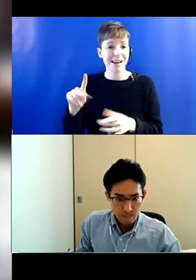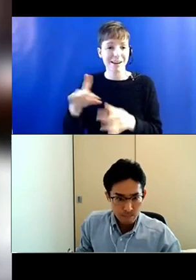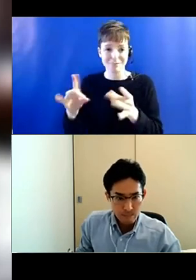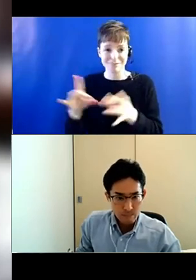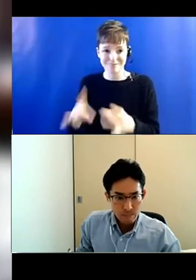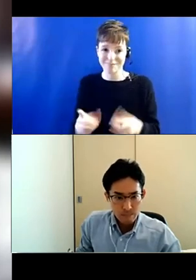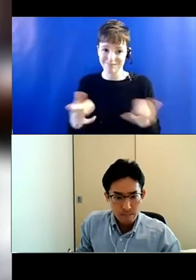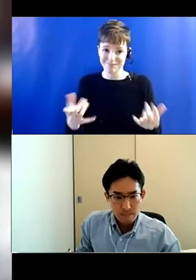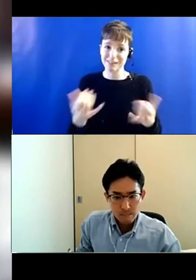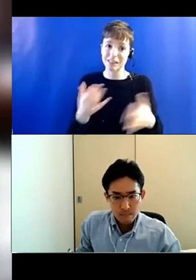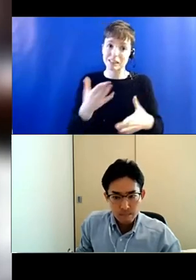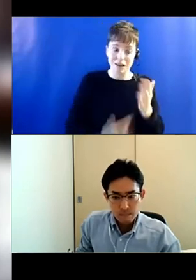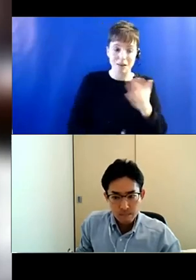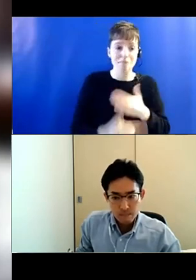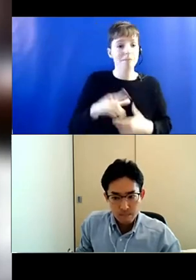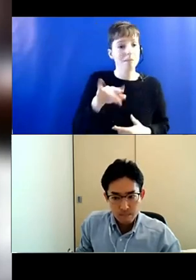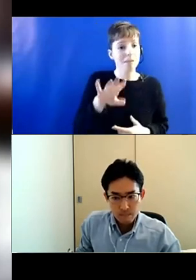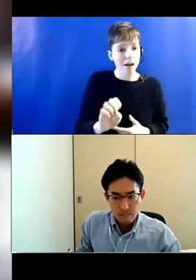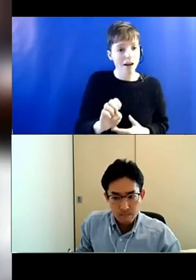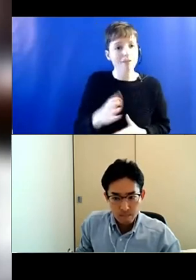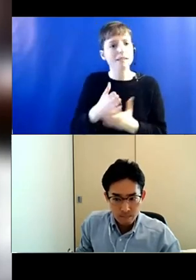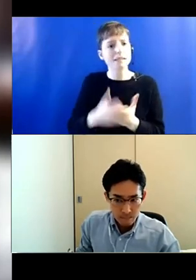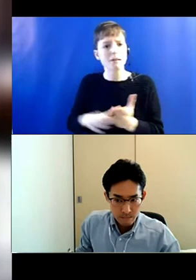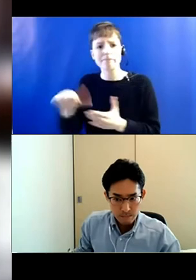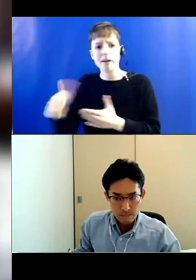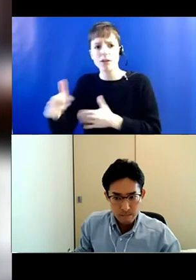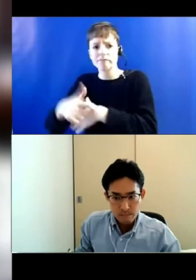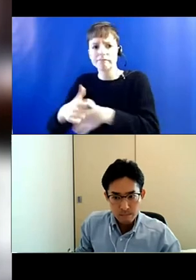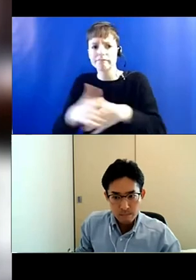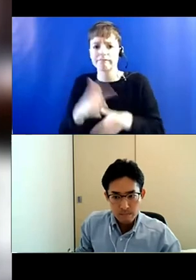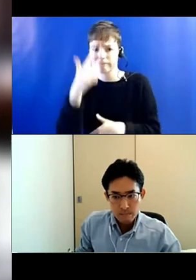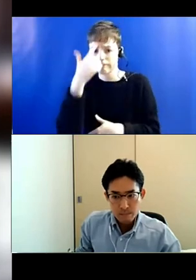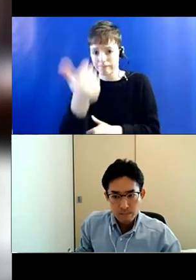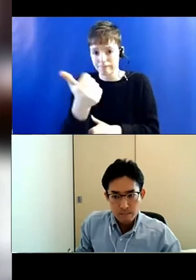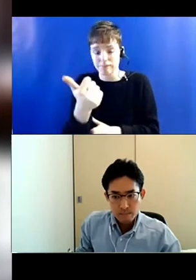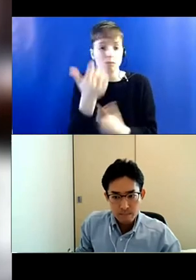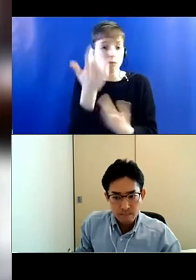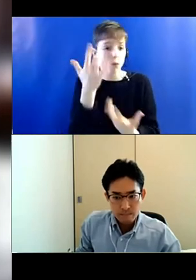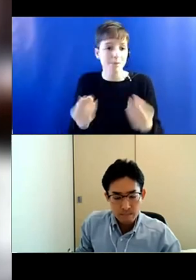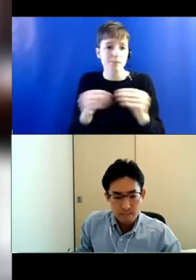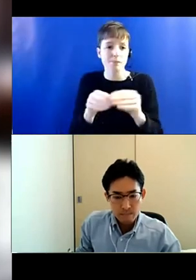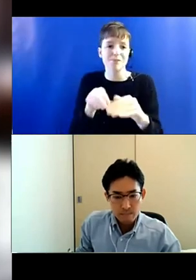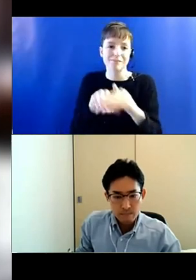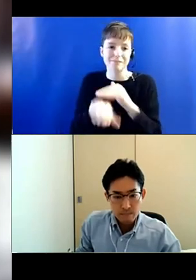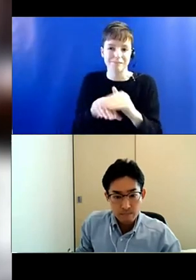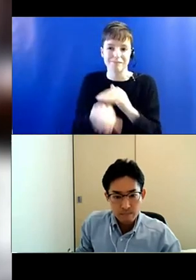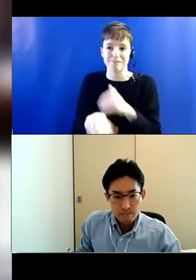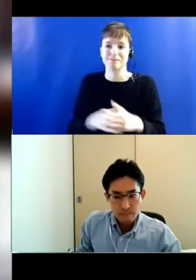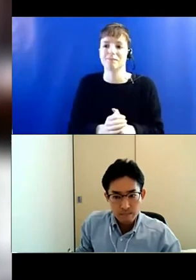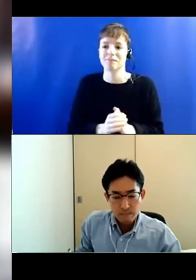to our workshop. To further enhance the accessibility of our workshop,